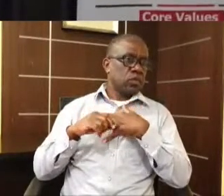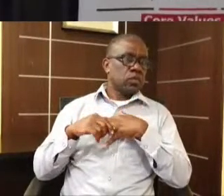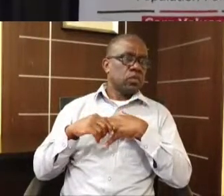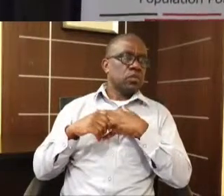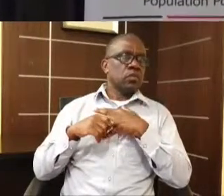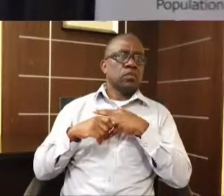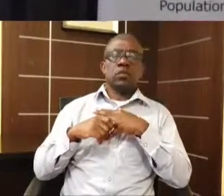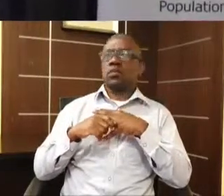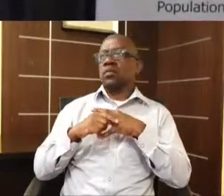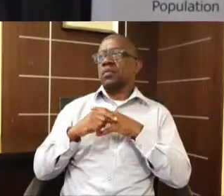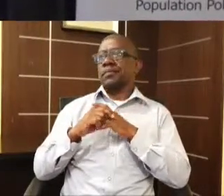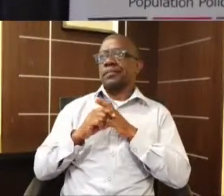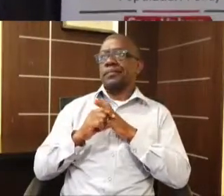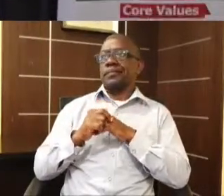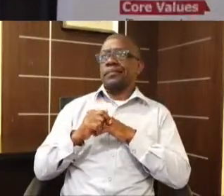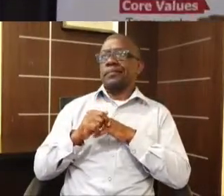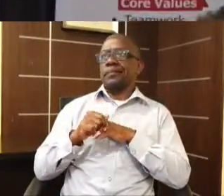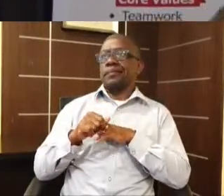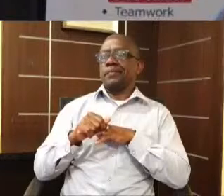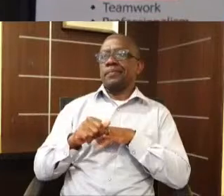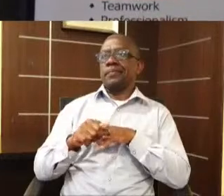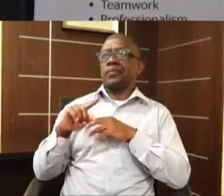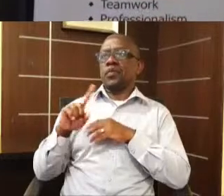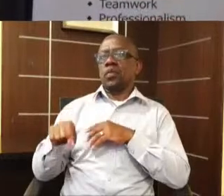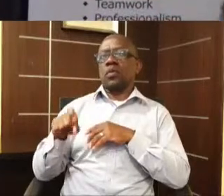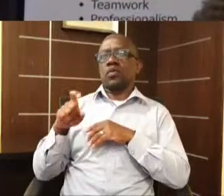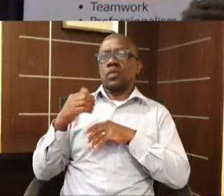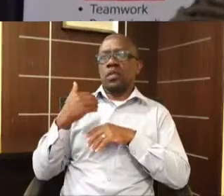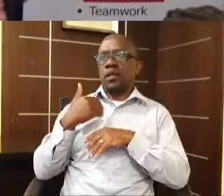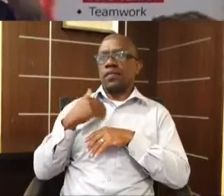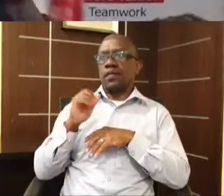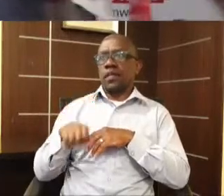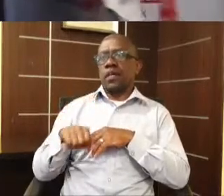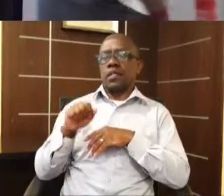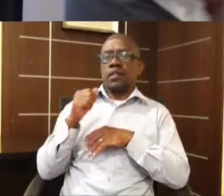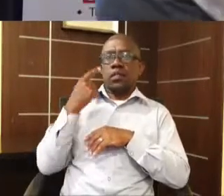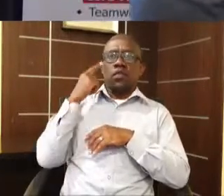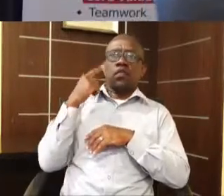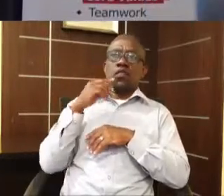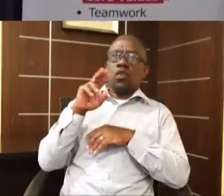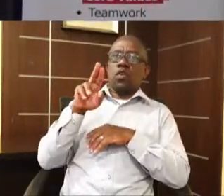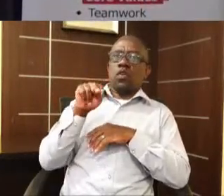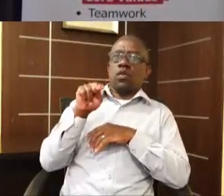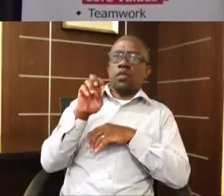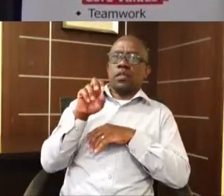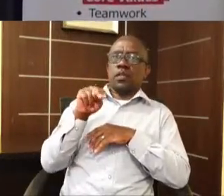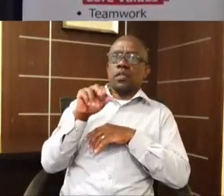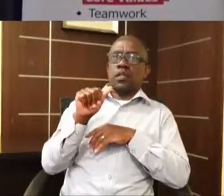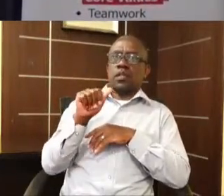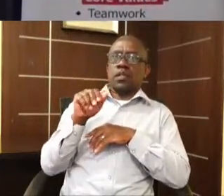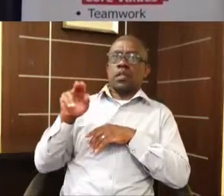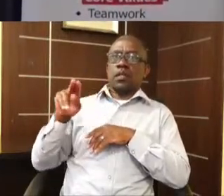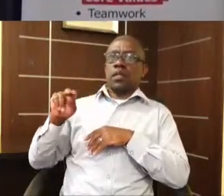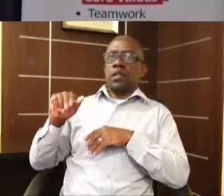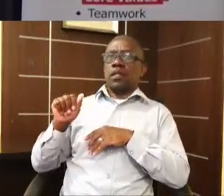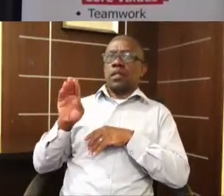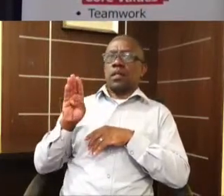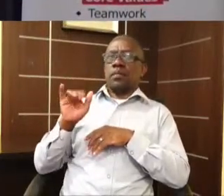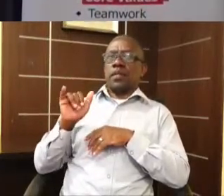Yeah, maybe I can ask a question to Nena Binti, that is